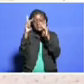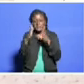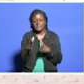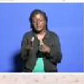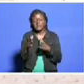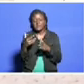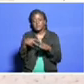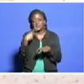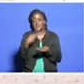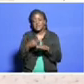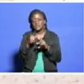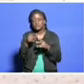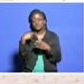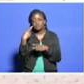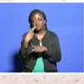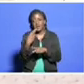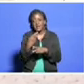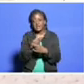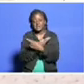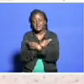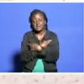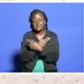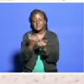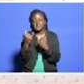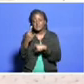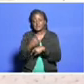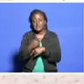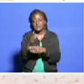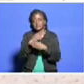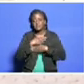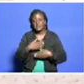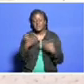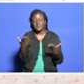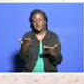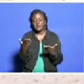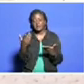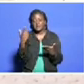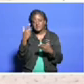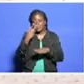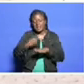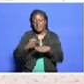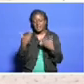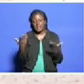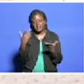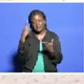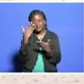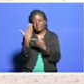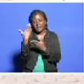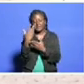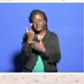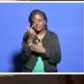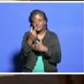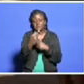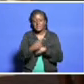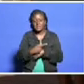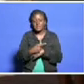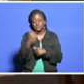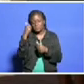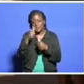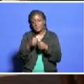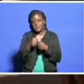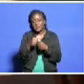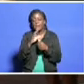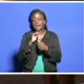lied here at the House of Assembly for the past few days, and the Bahamas remembers this patriotic Bahamian who truly loved his country.